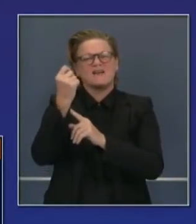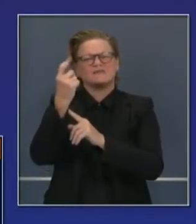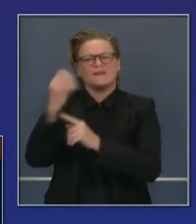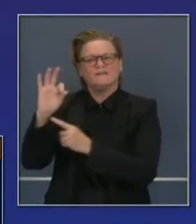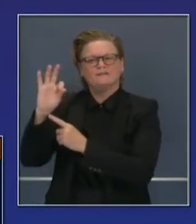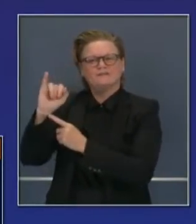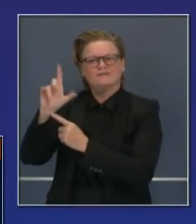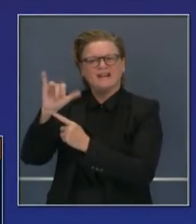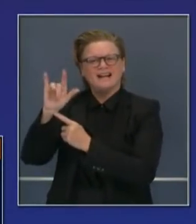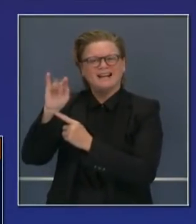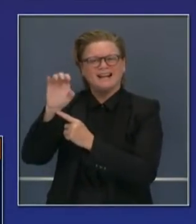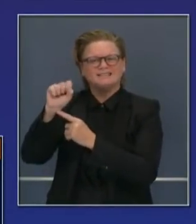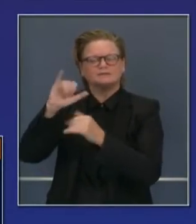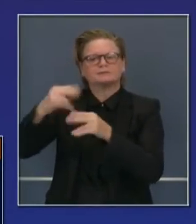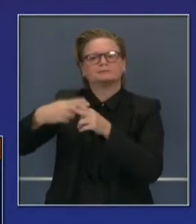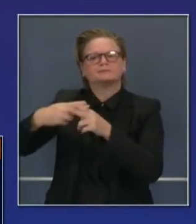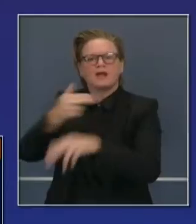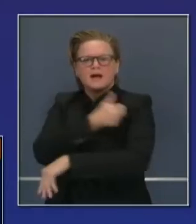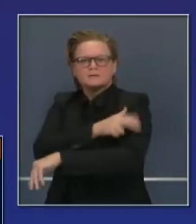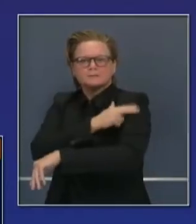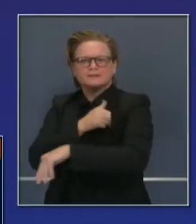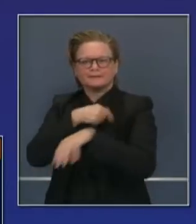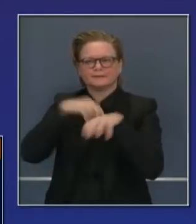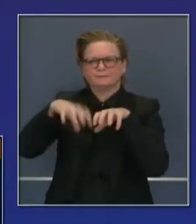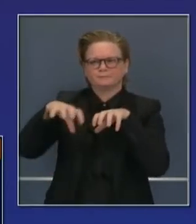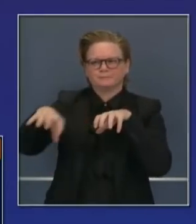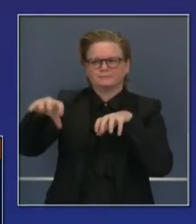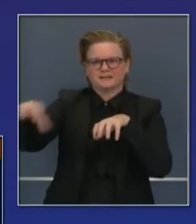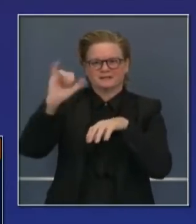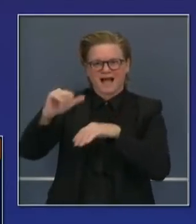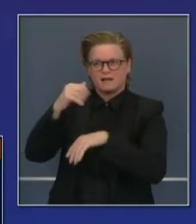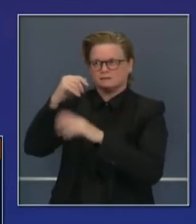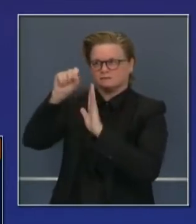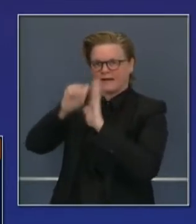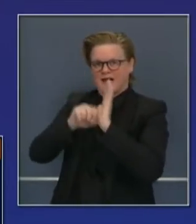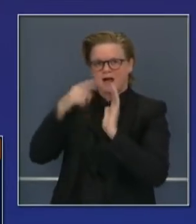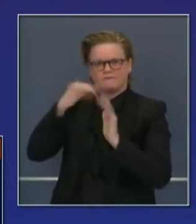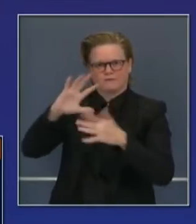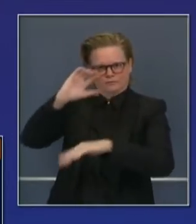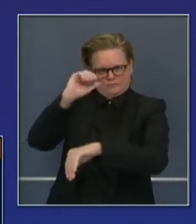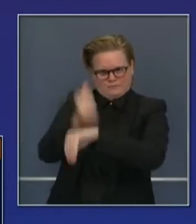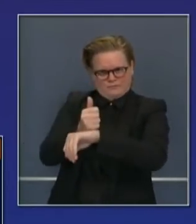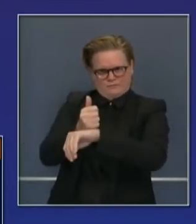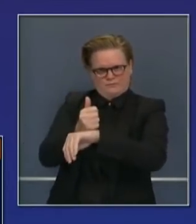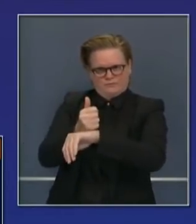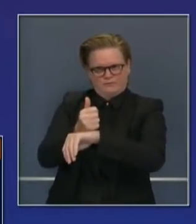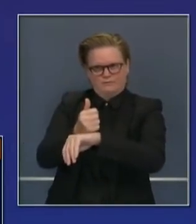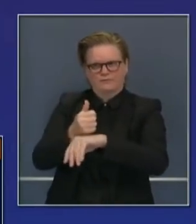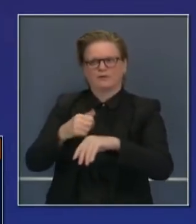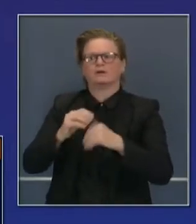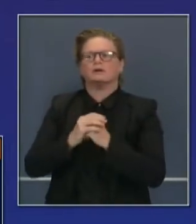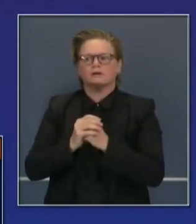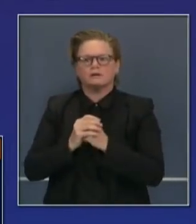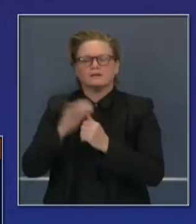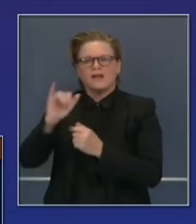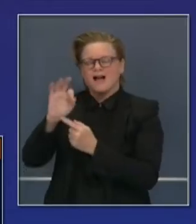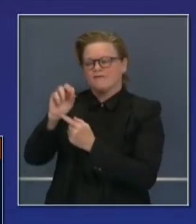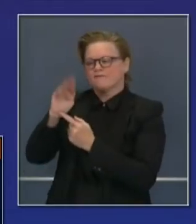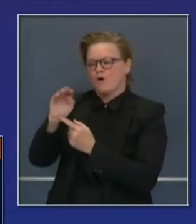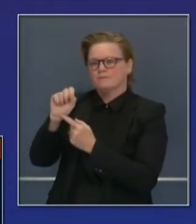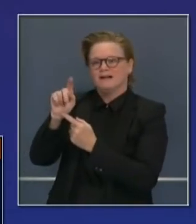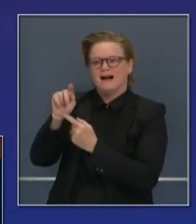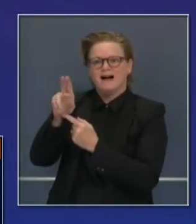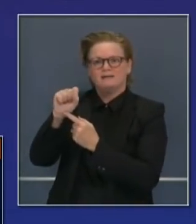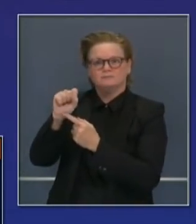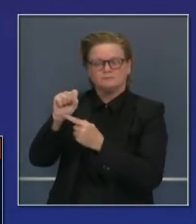delivery system that the state has prepared in what we refer to as warm status. Here's an update on 2 of those facilities.